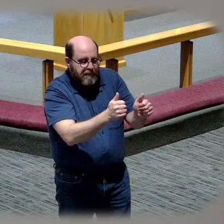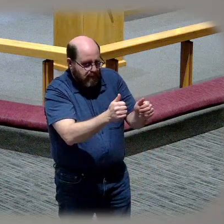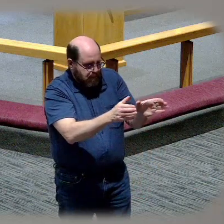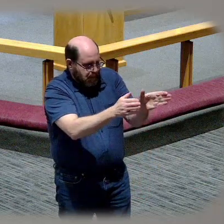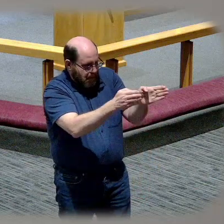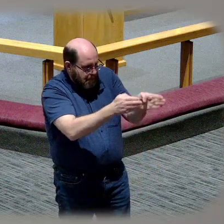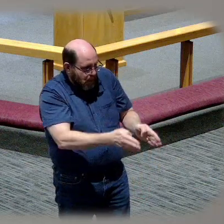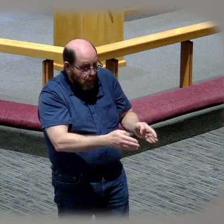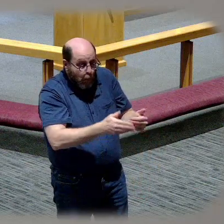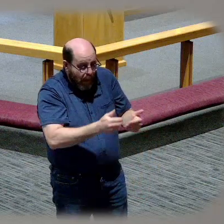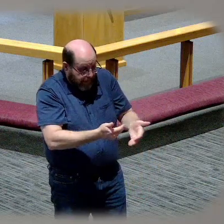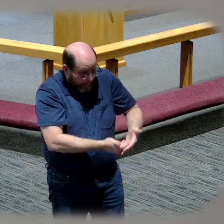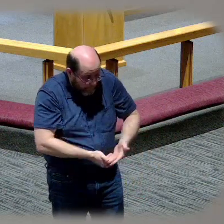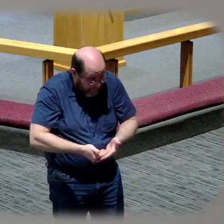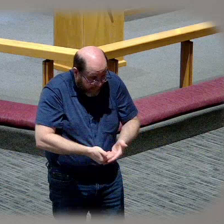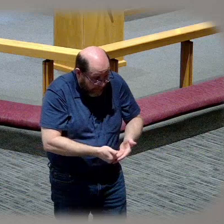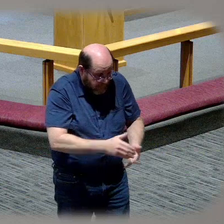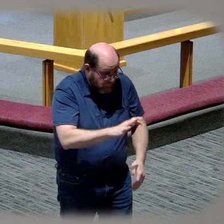adult.